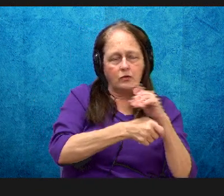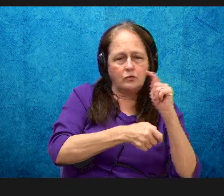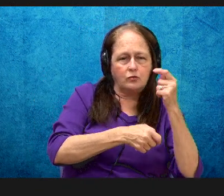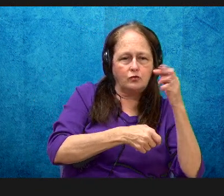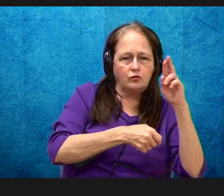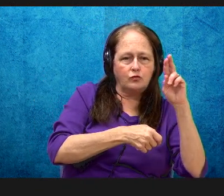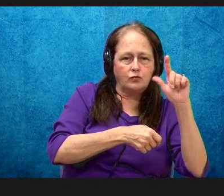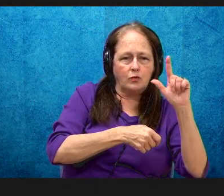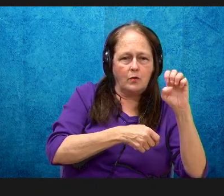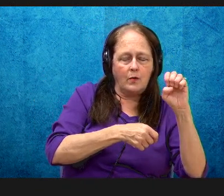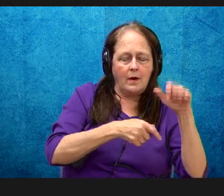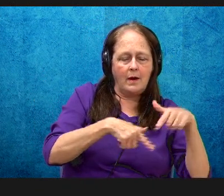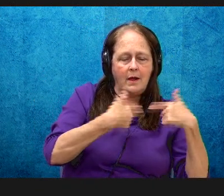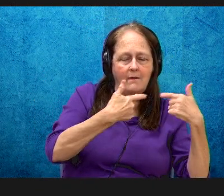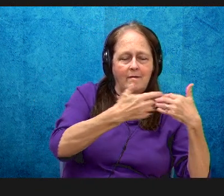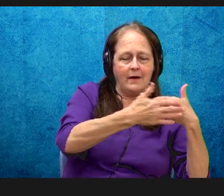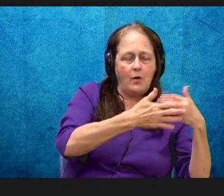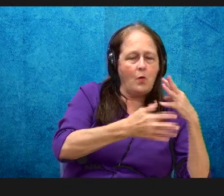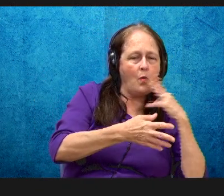and around the water.